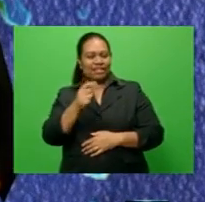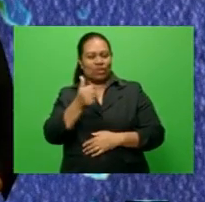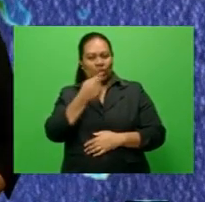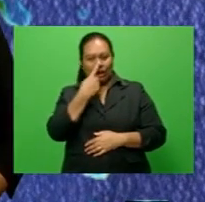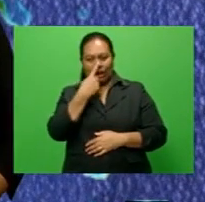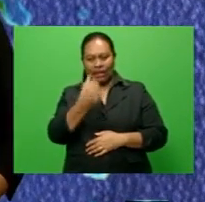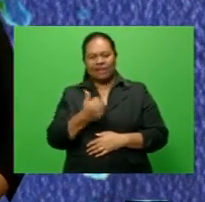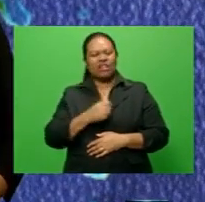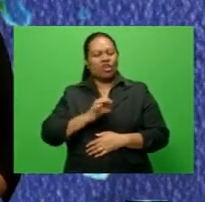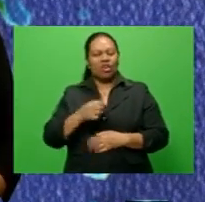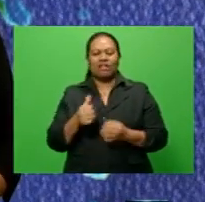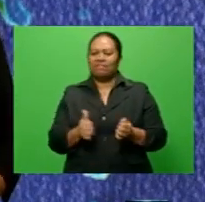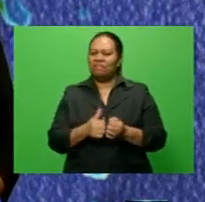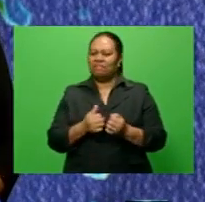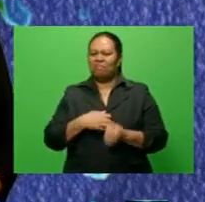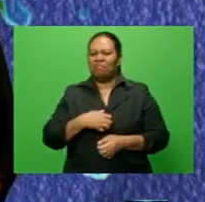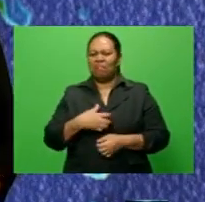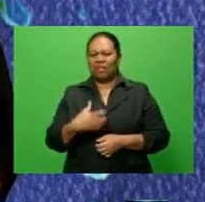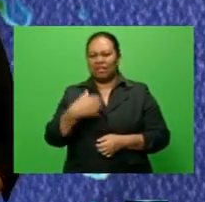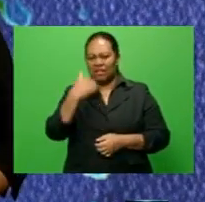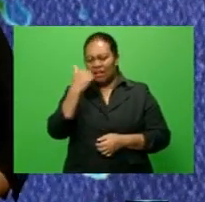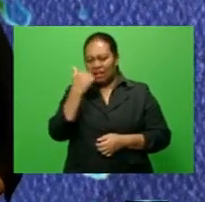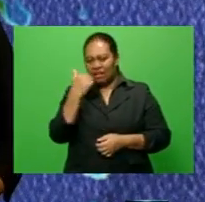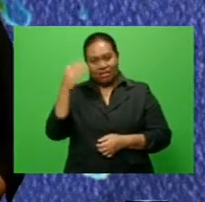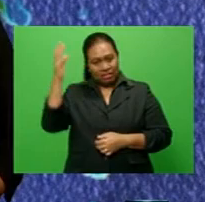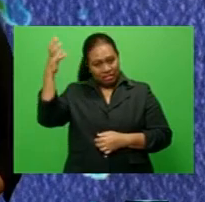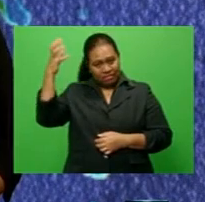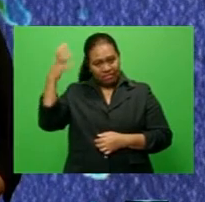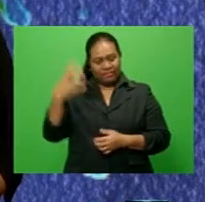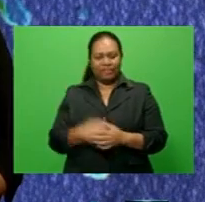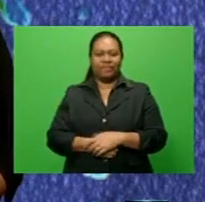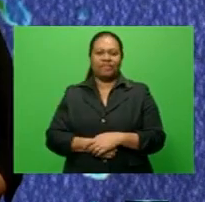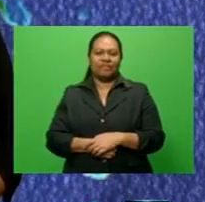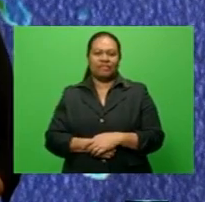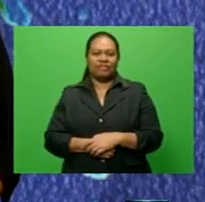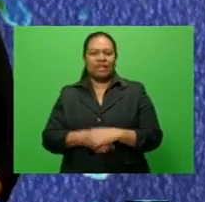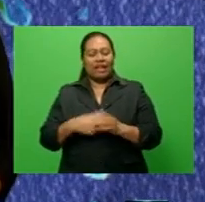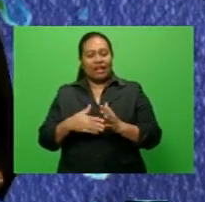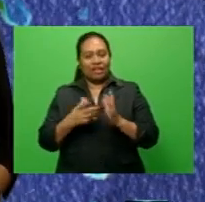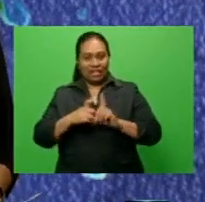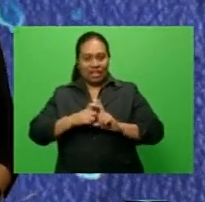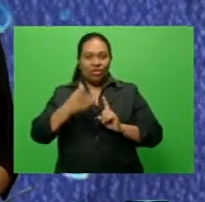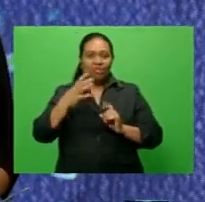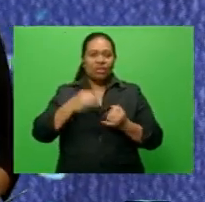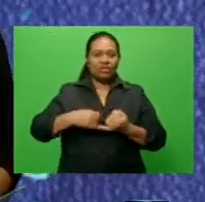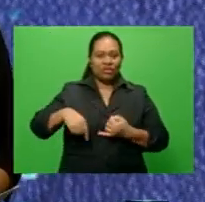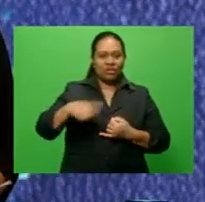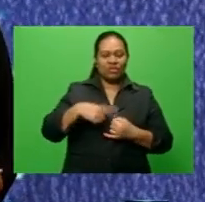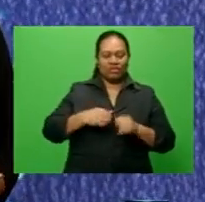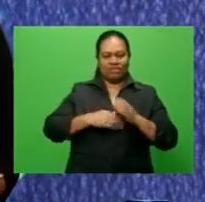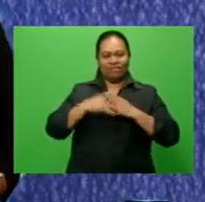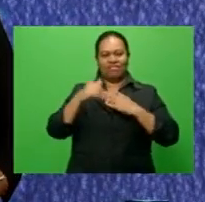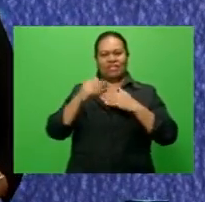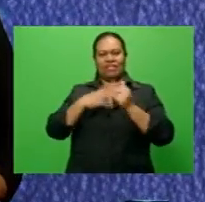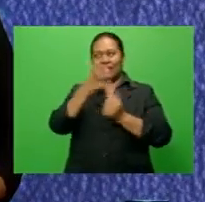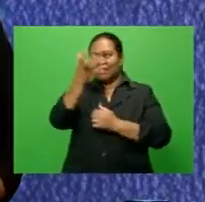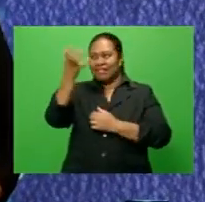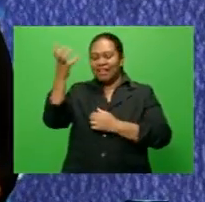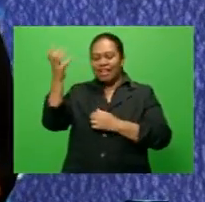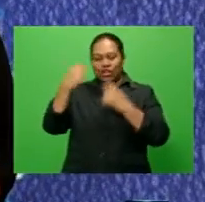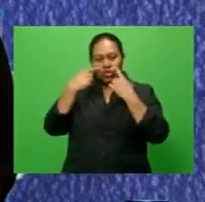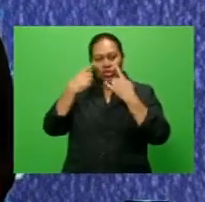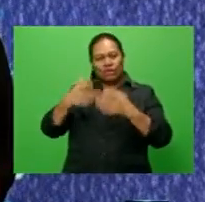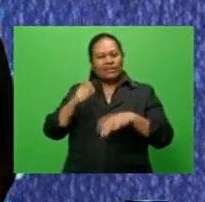get much of the showery spells. Eastwards from Pakhama to Suva, there is cloud buildup which indicates